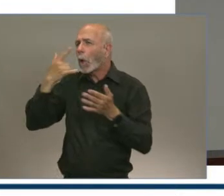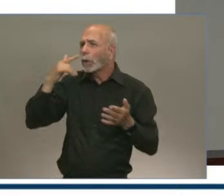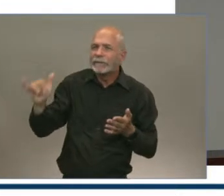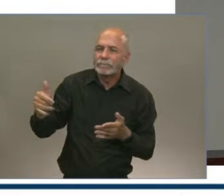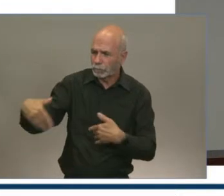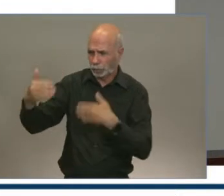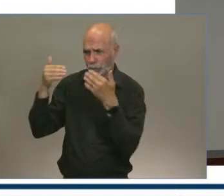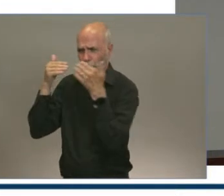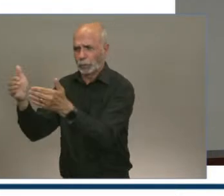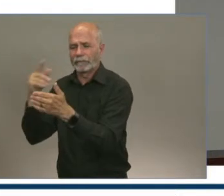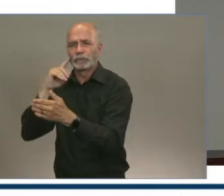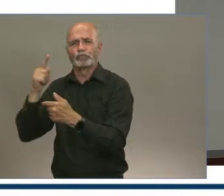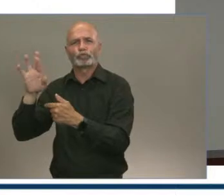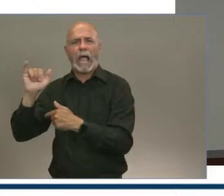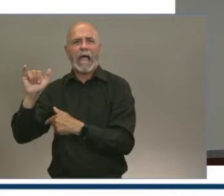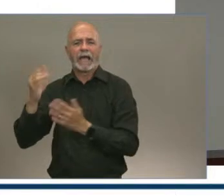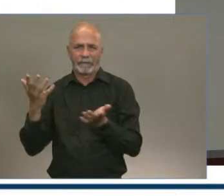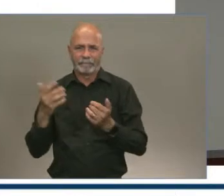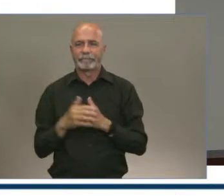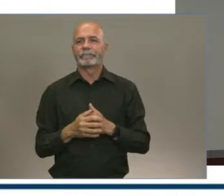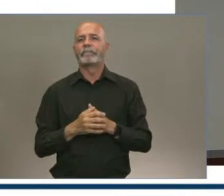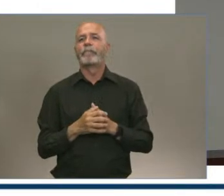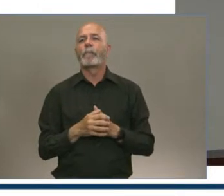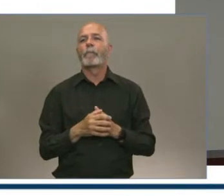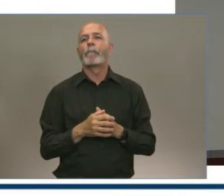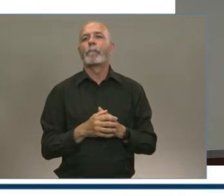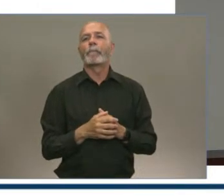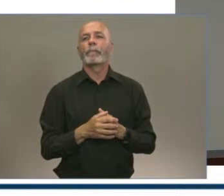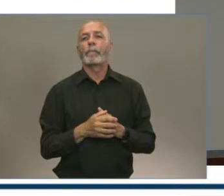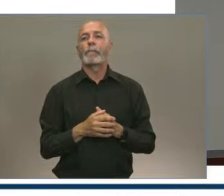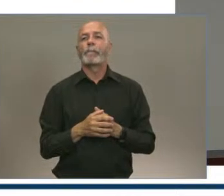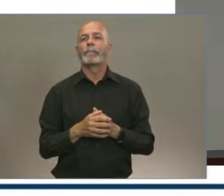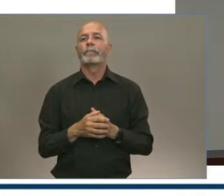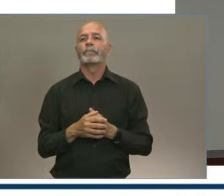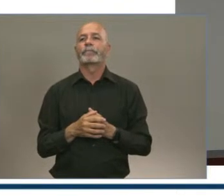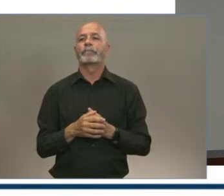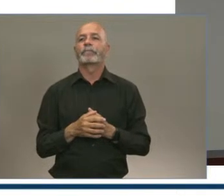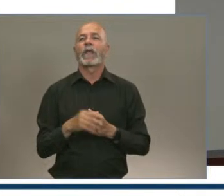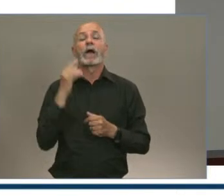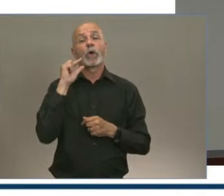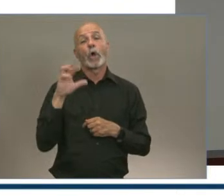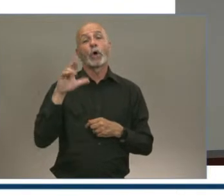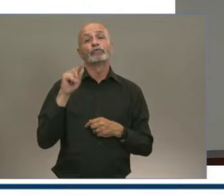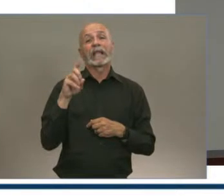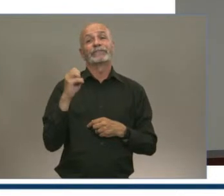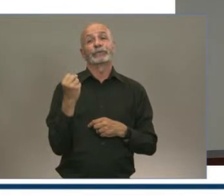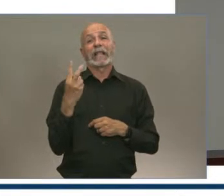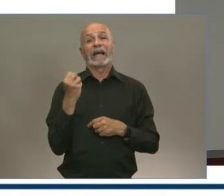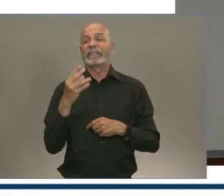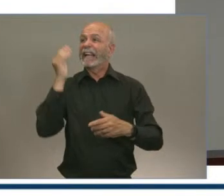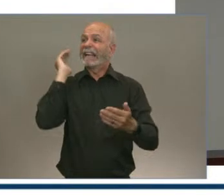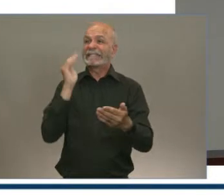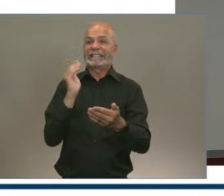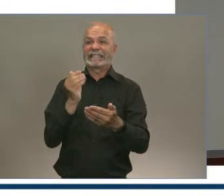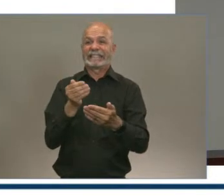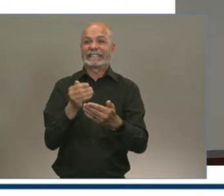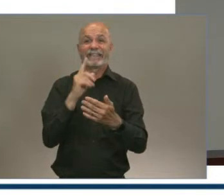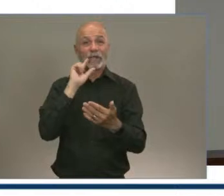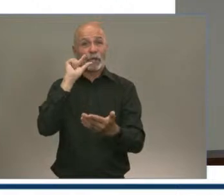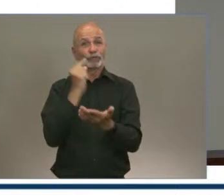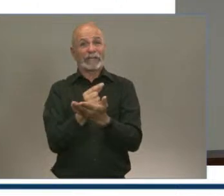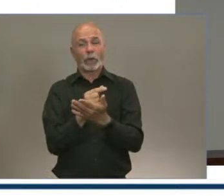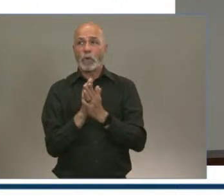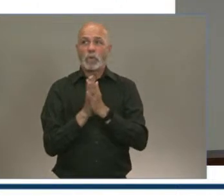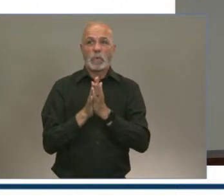As the Premier said, this is an exciting month for our grade 12 students. They are doing their final assessments and preparing to graduate. Schools